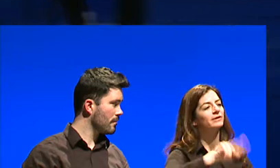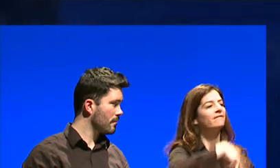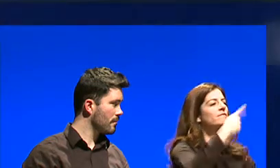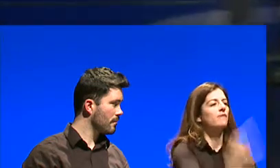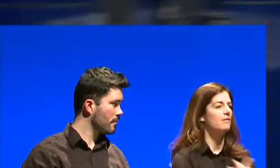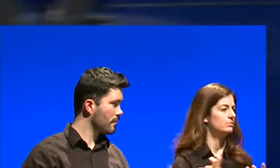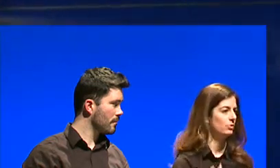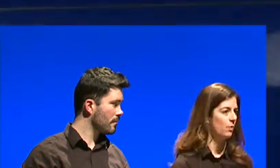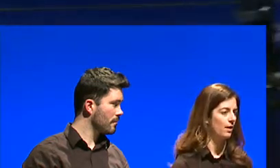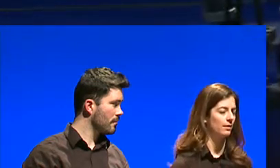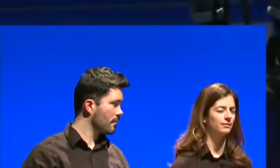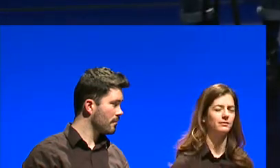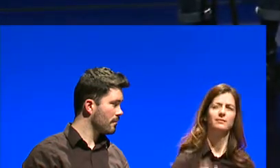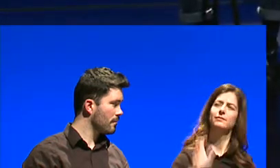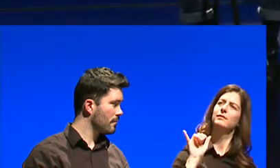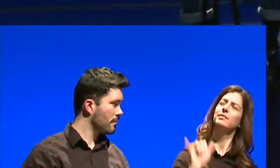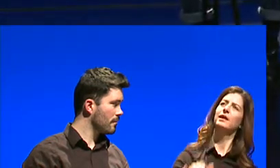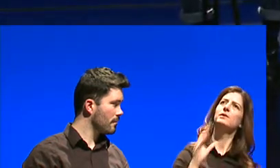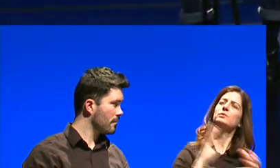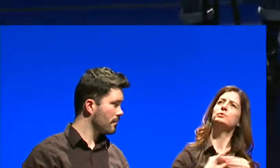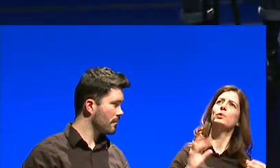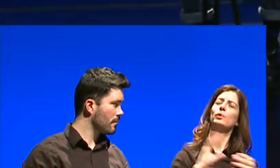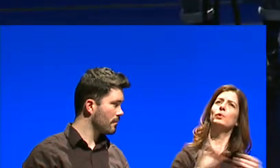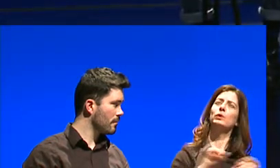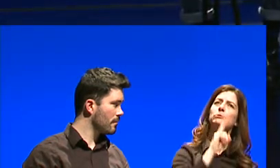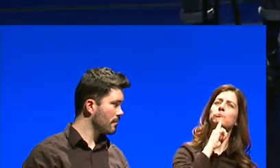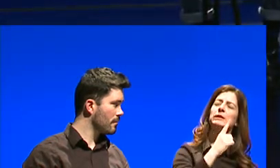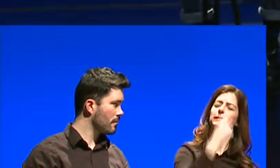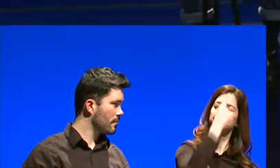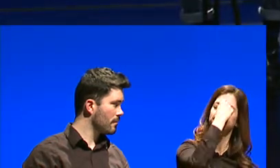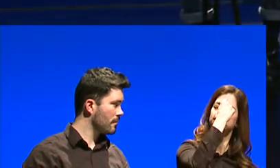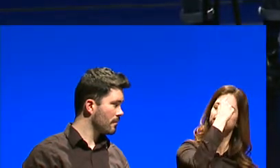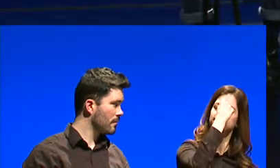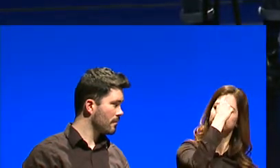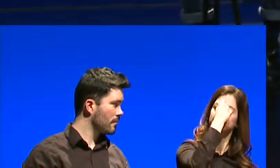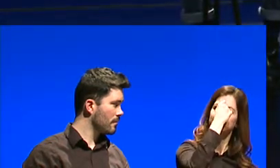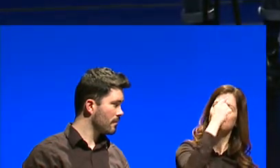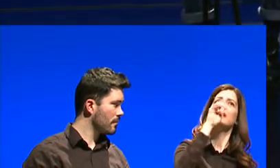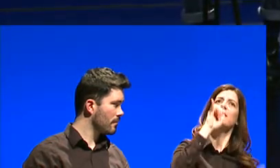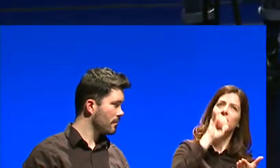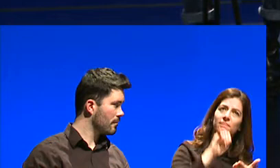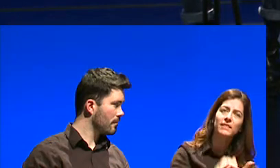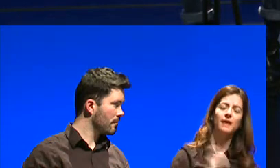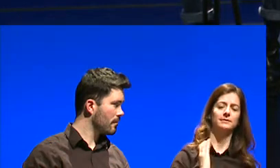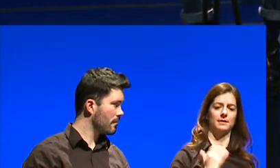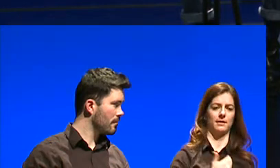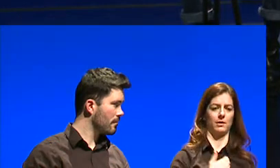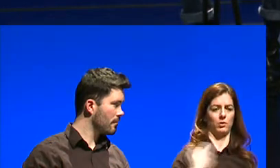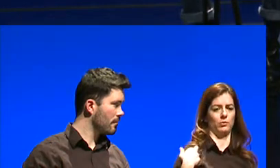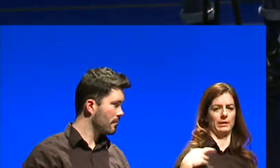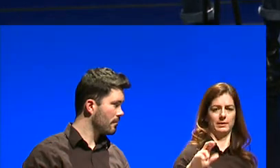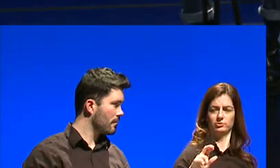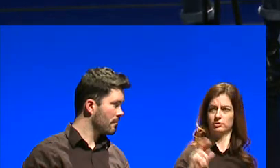me always. To me, that is Islam. It's about doing right by others and doing right by